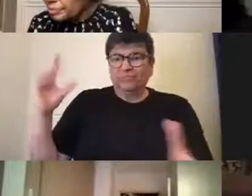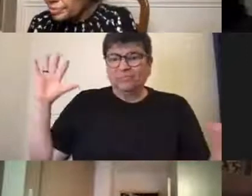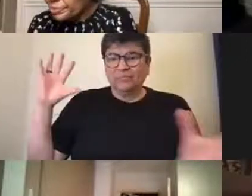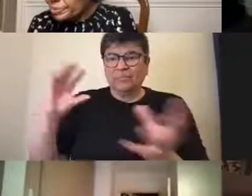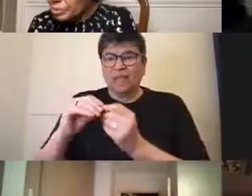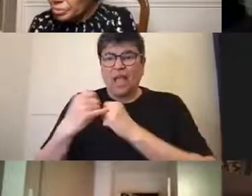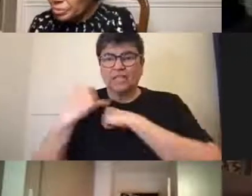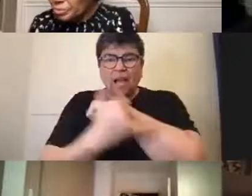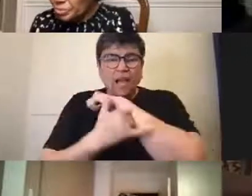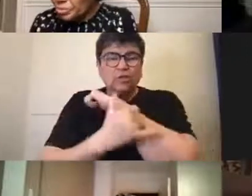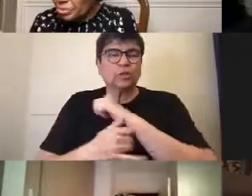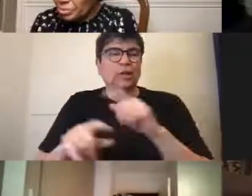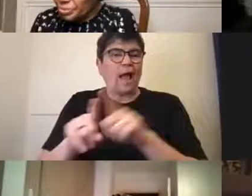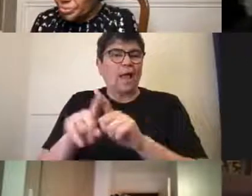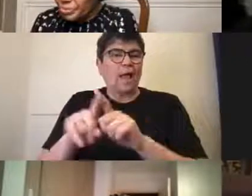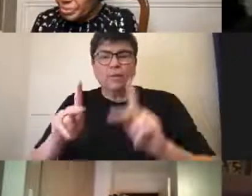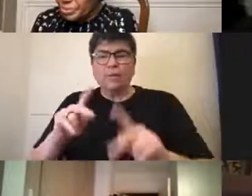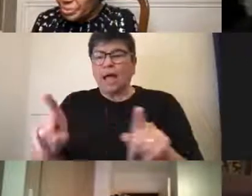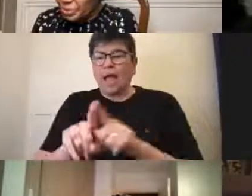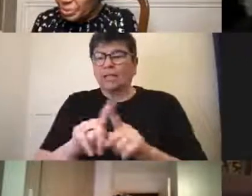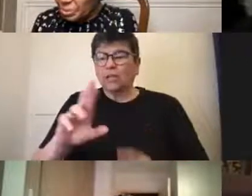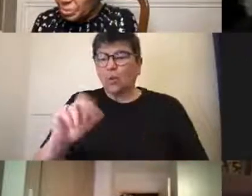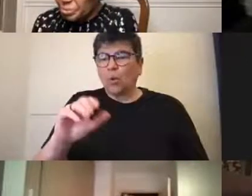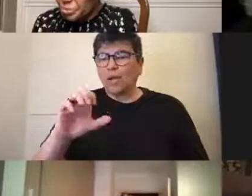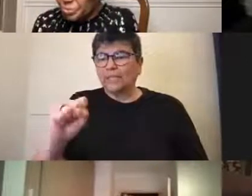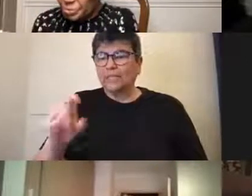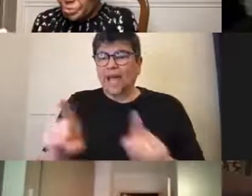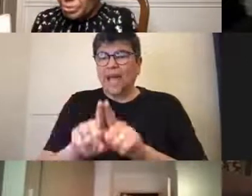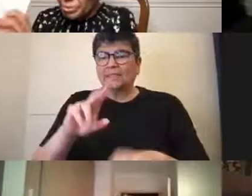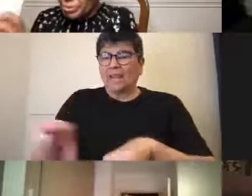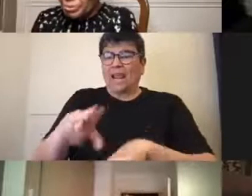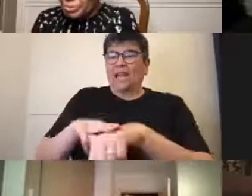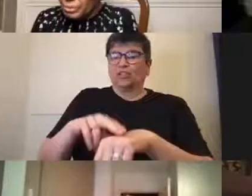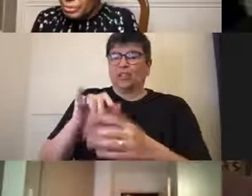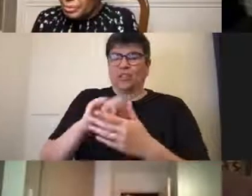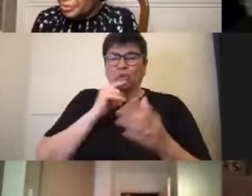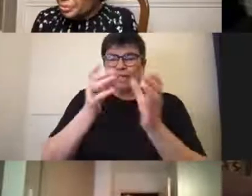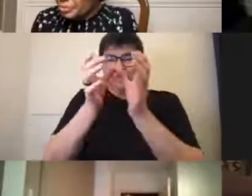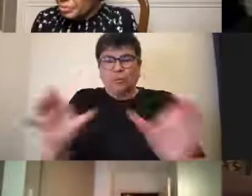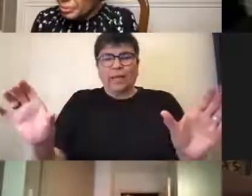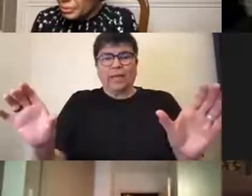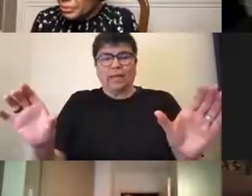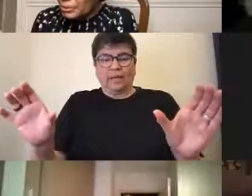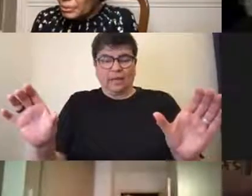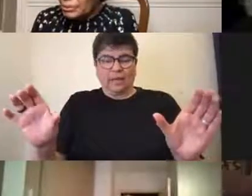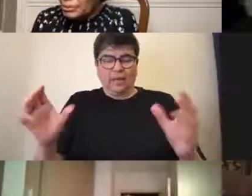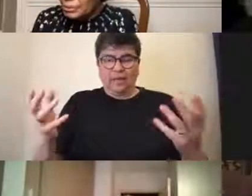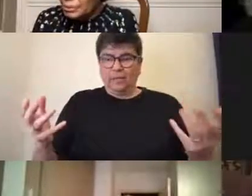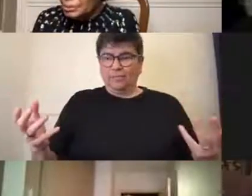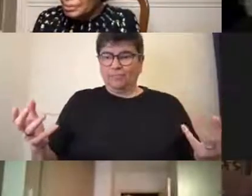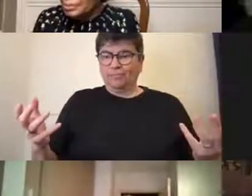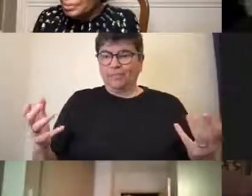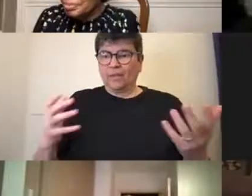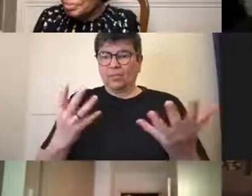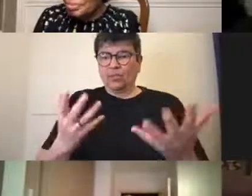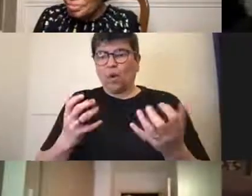country, as people, as races, as a nation that's really splitting apart? You know, just